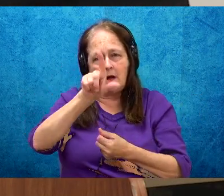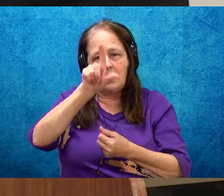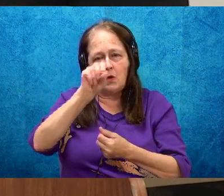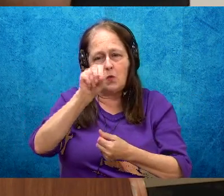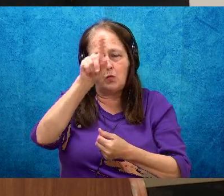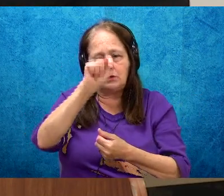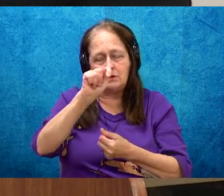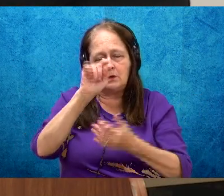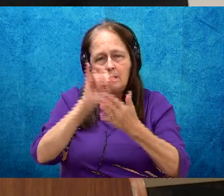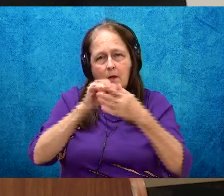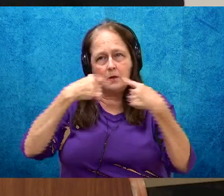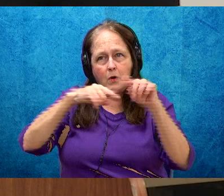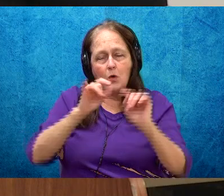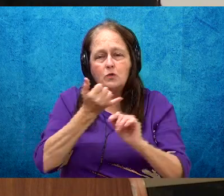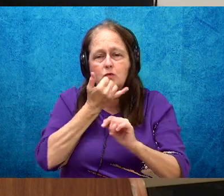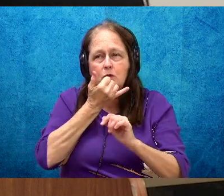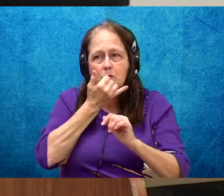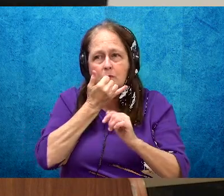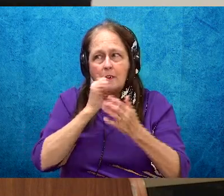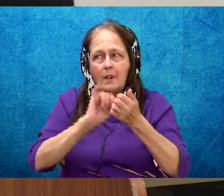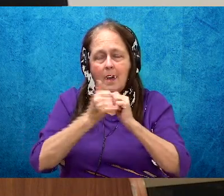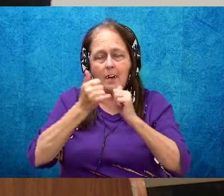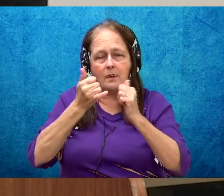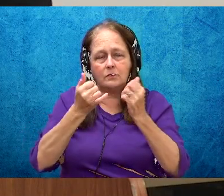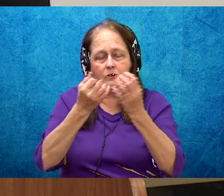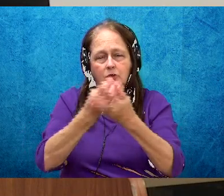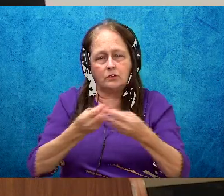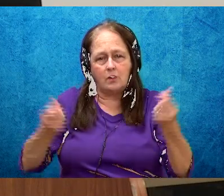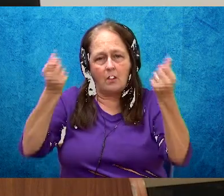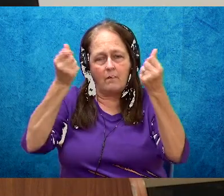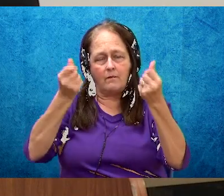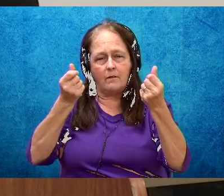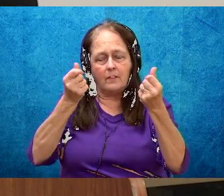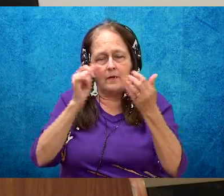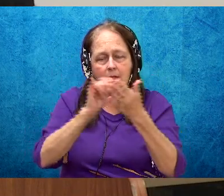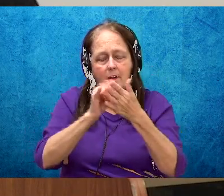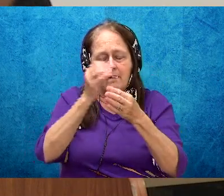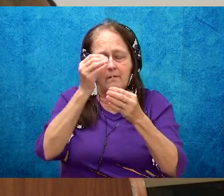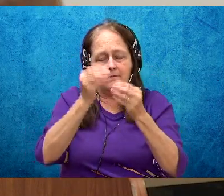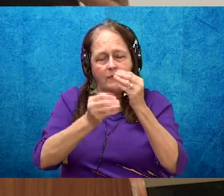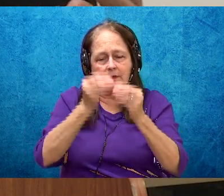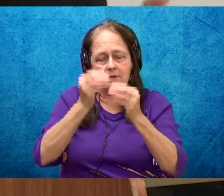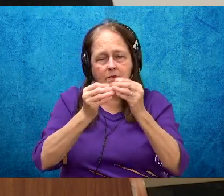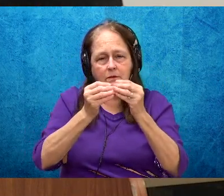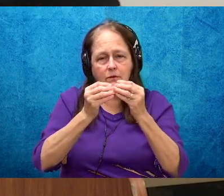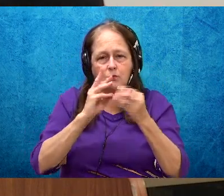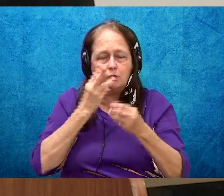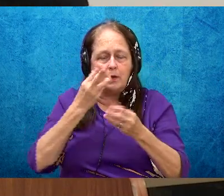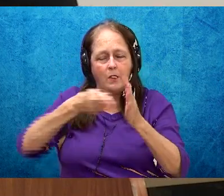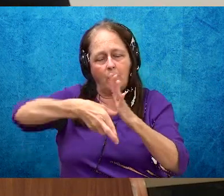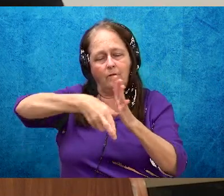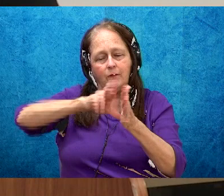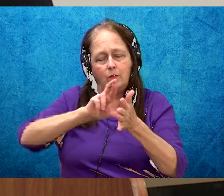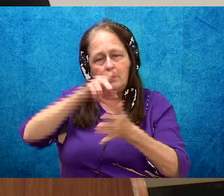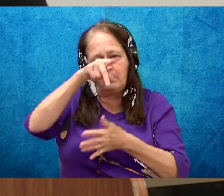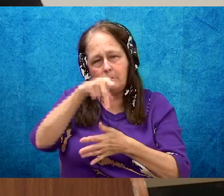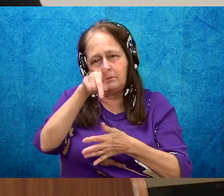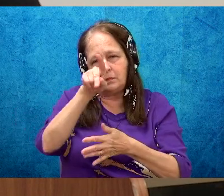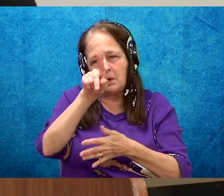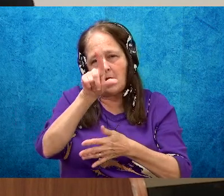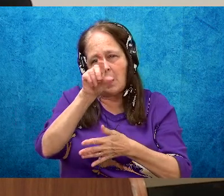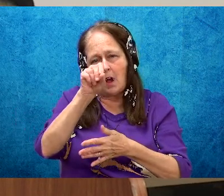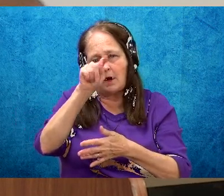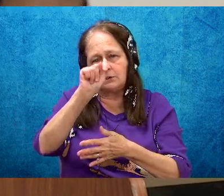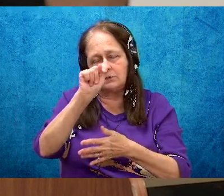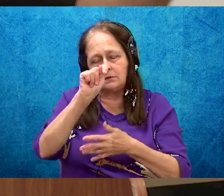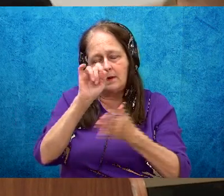is what goes wrong and how it is solved or the problem is fixed. So if we were to review plot, we're talking about the